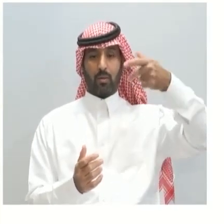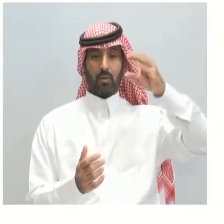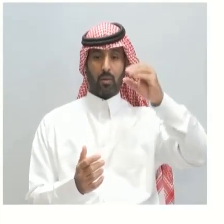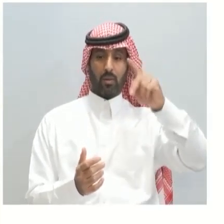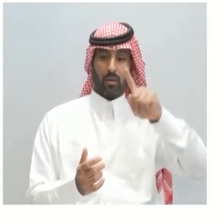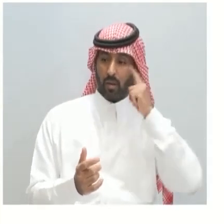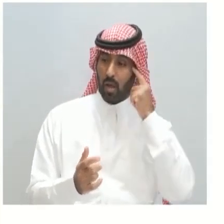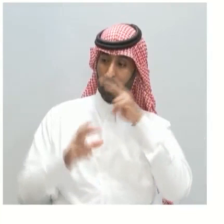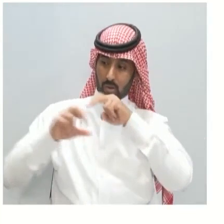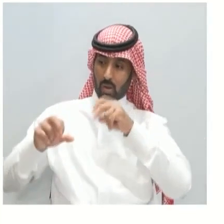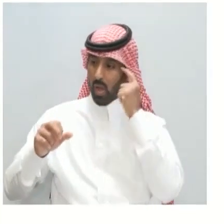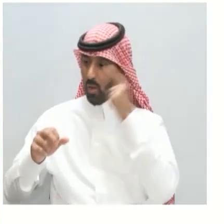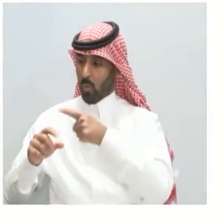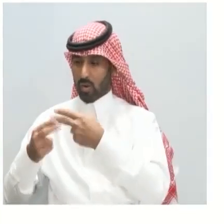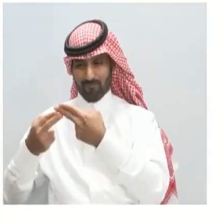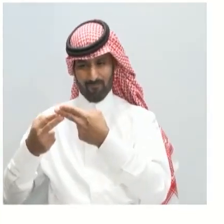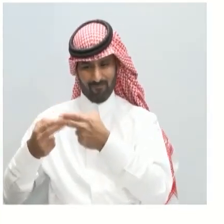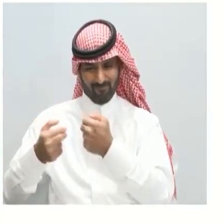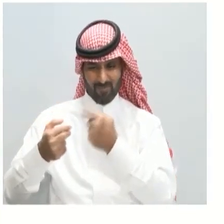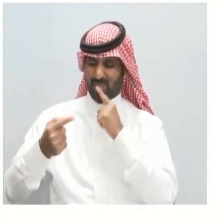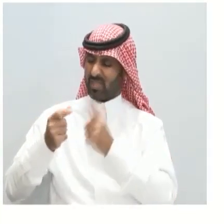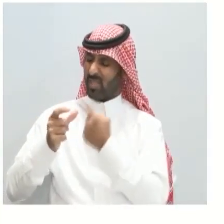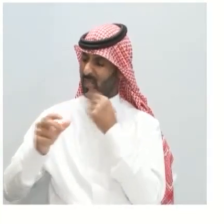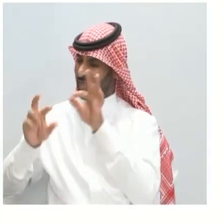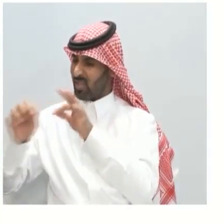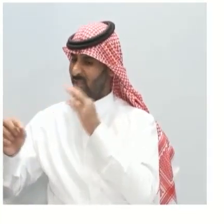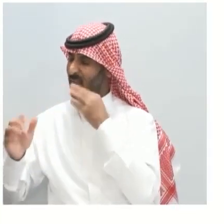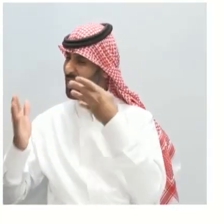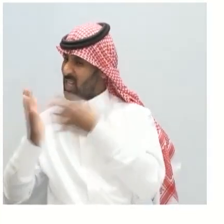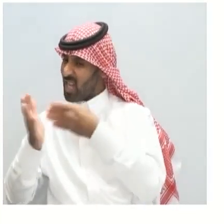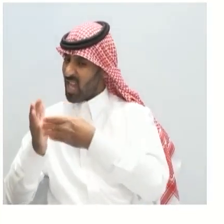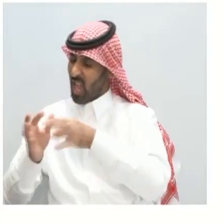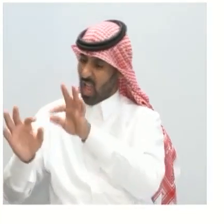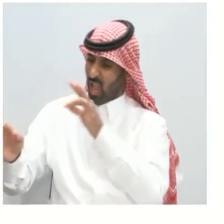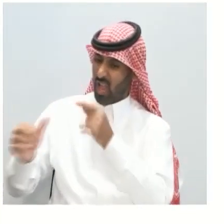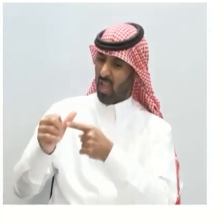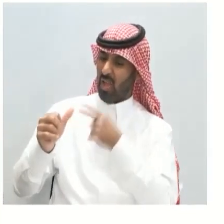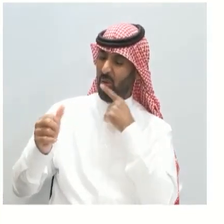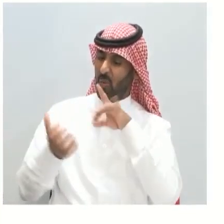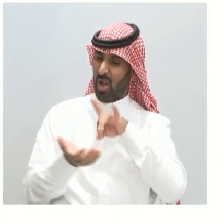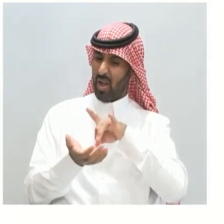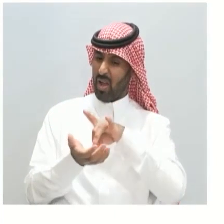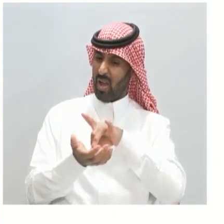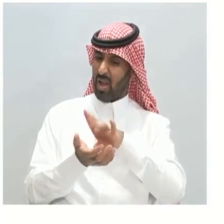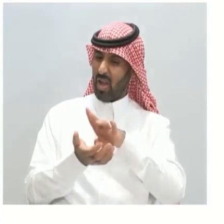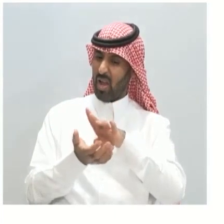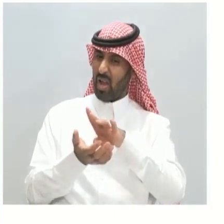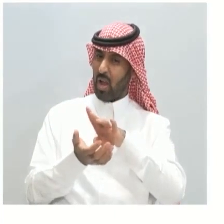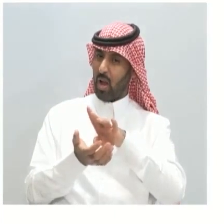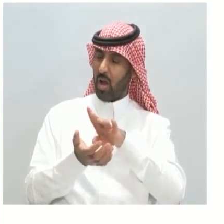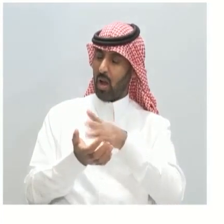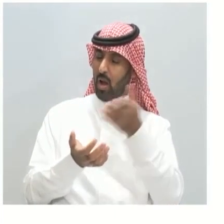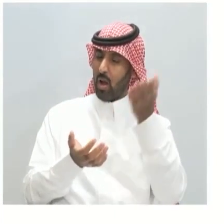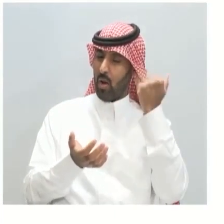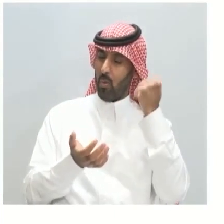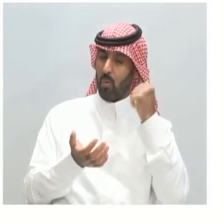When Jack found out that he wasn't accepted to his first choice of university, he was, the news was,